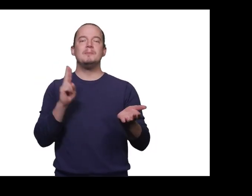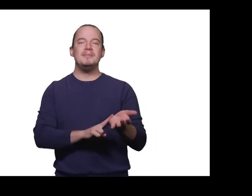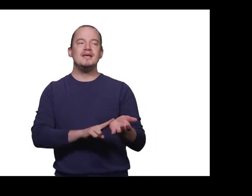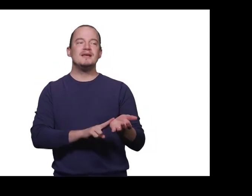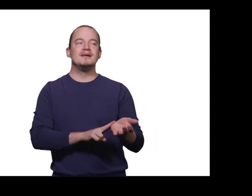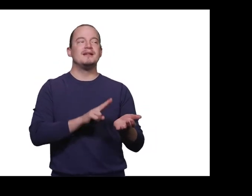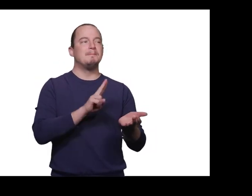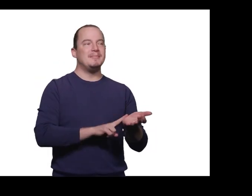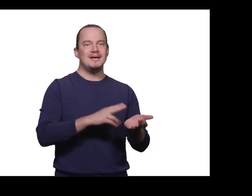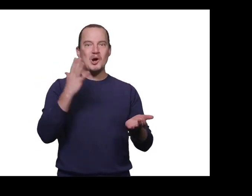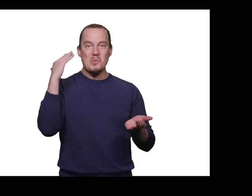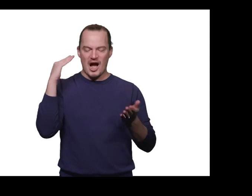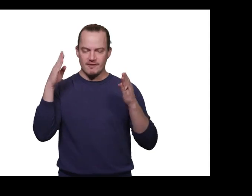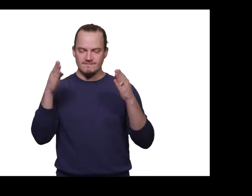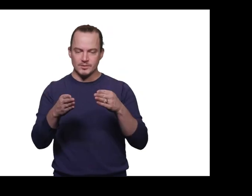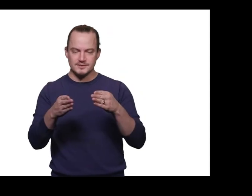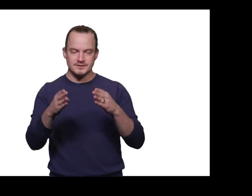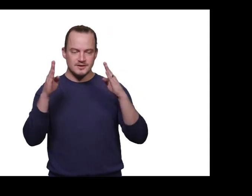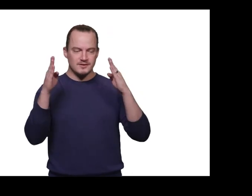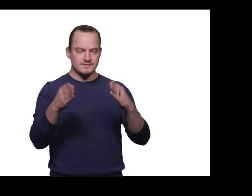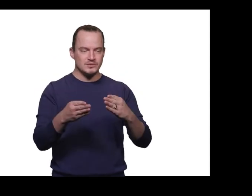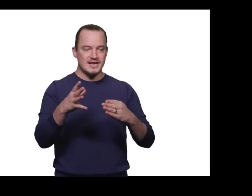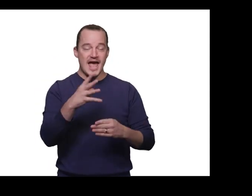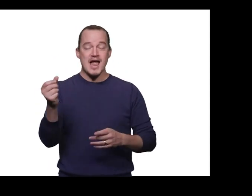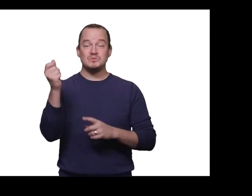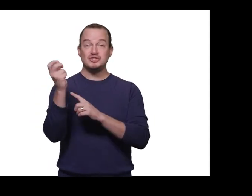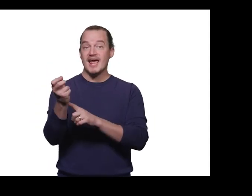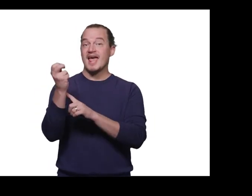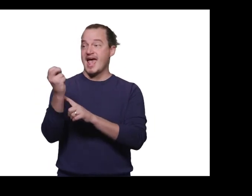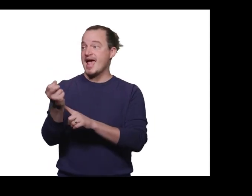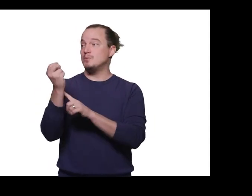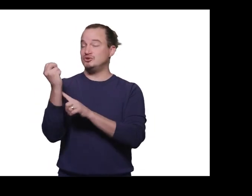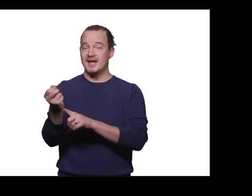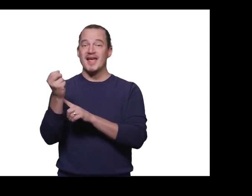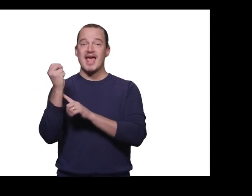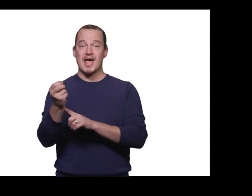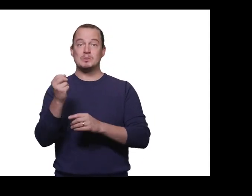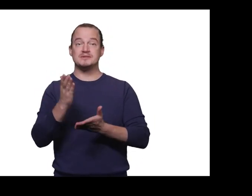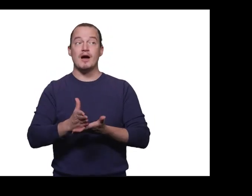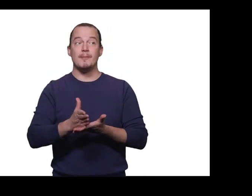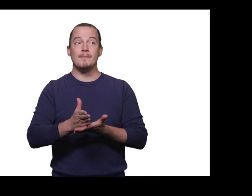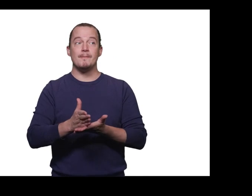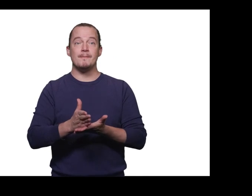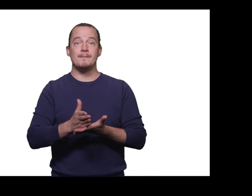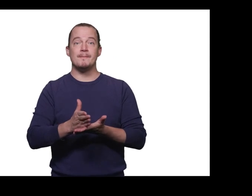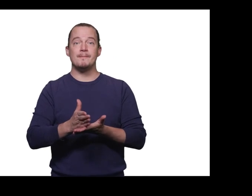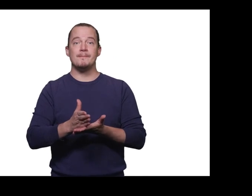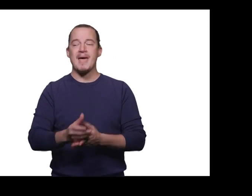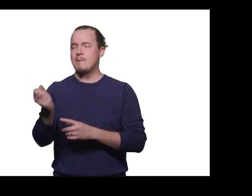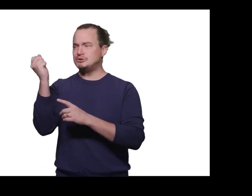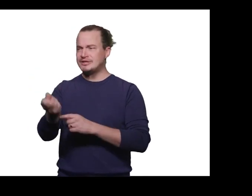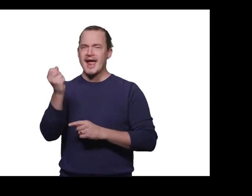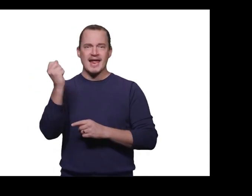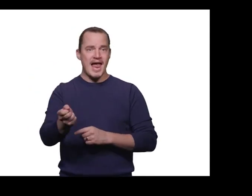to keep us focused. And we shake, and we shake, and we shake, and we stop. And we